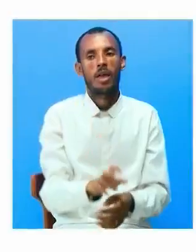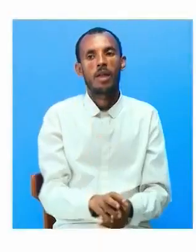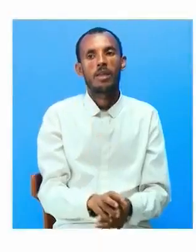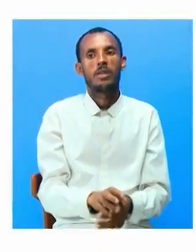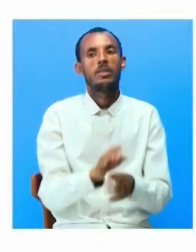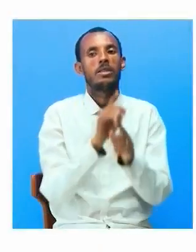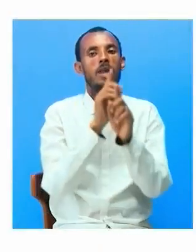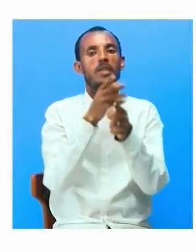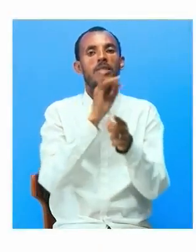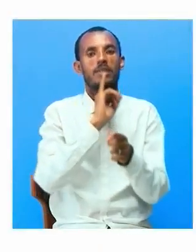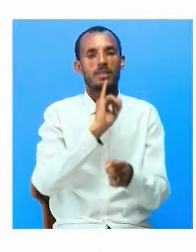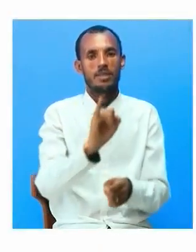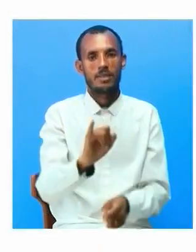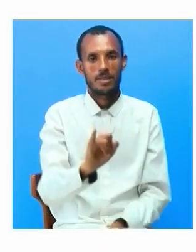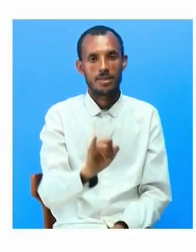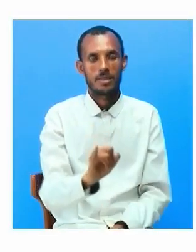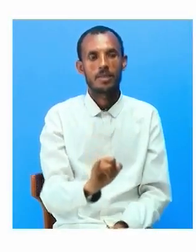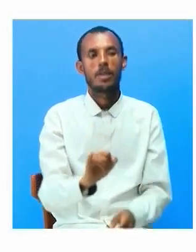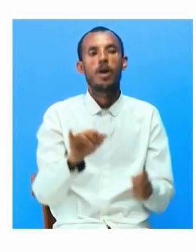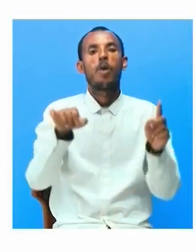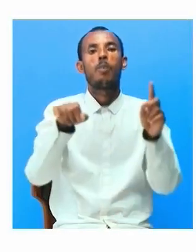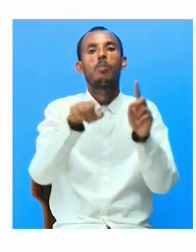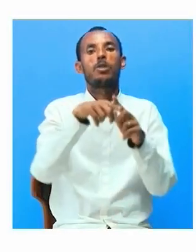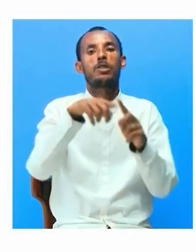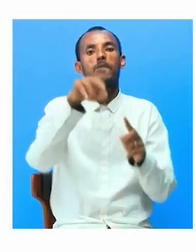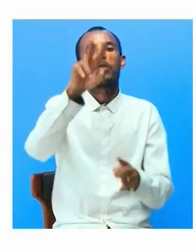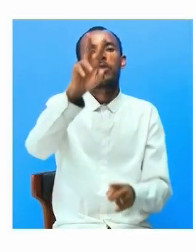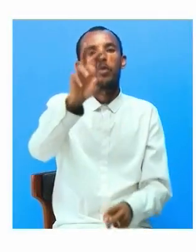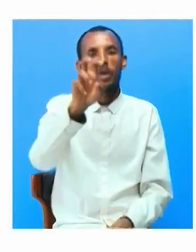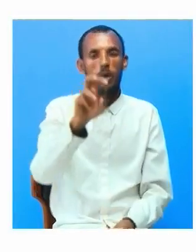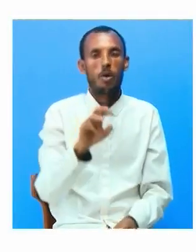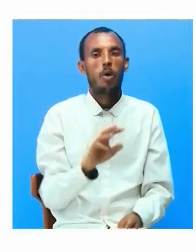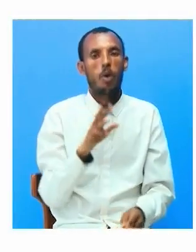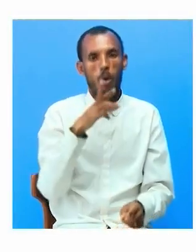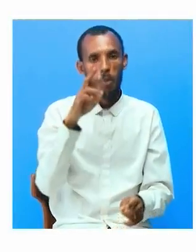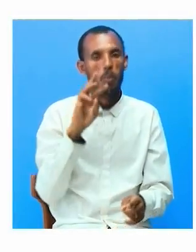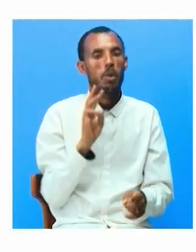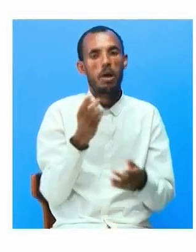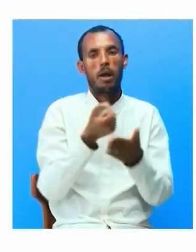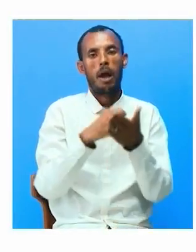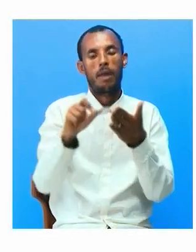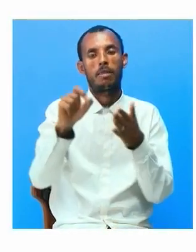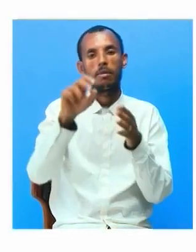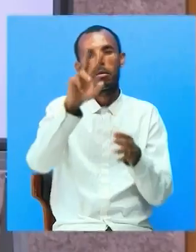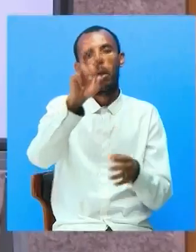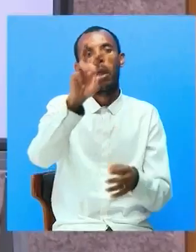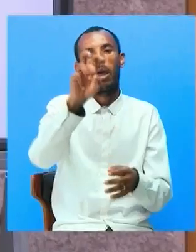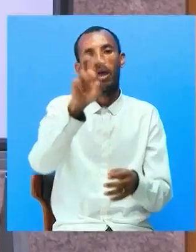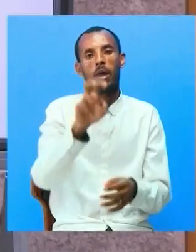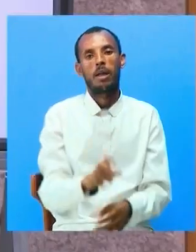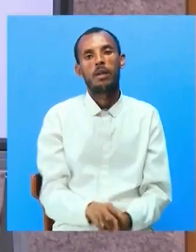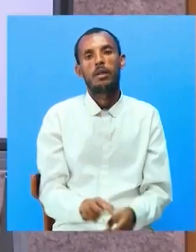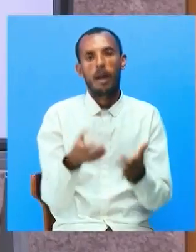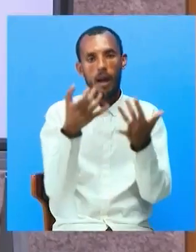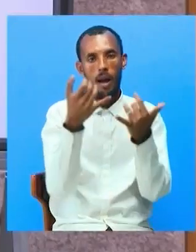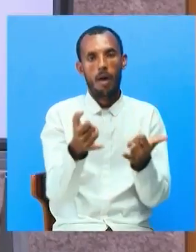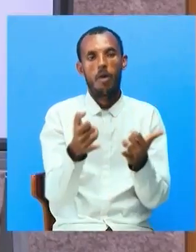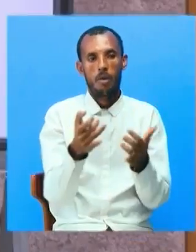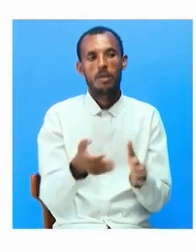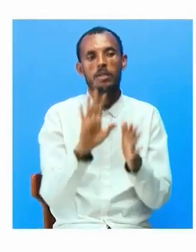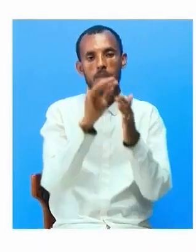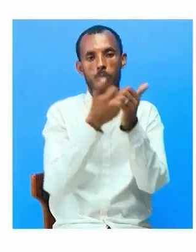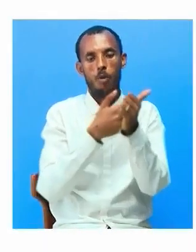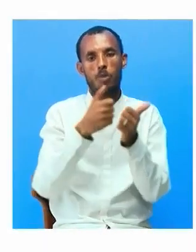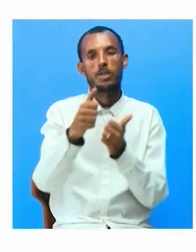the answer will be this +20, or simply we write 20. Now, let's